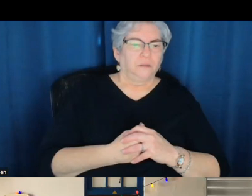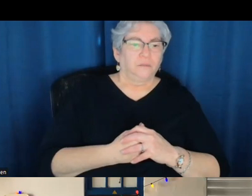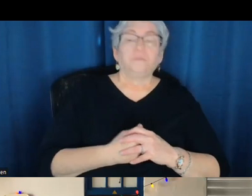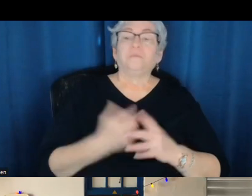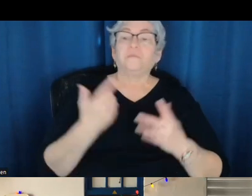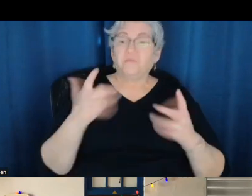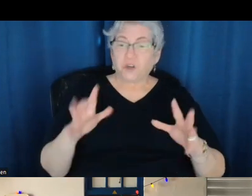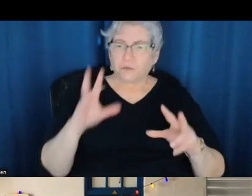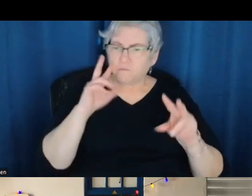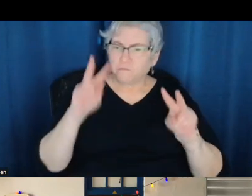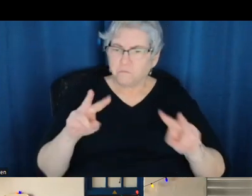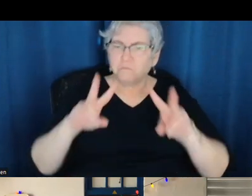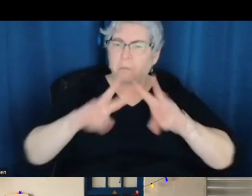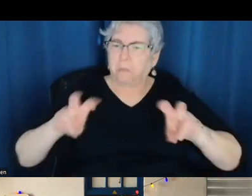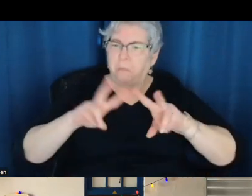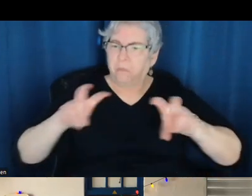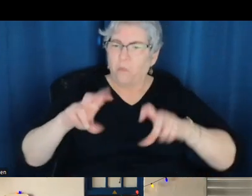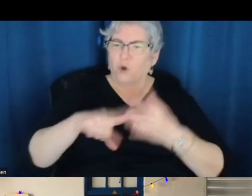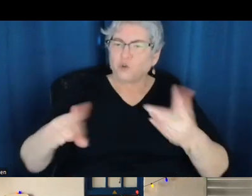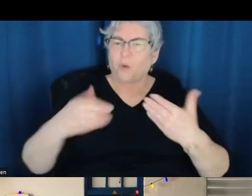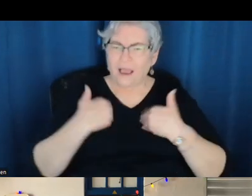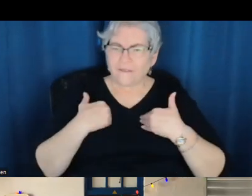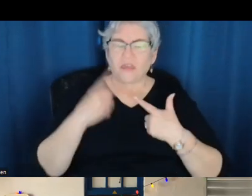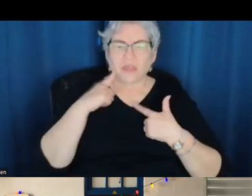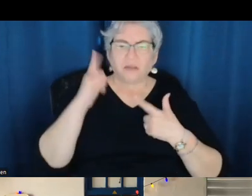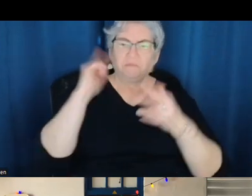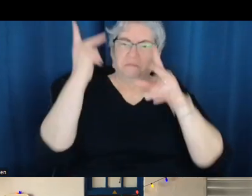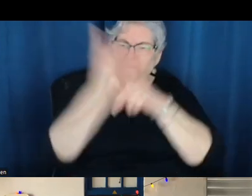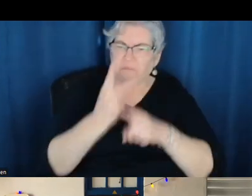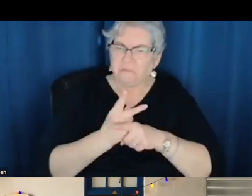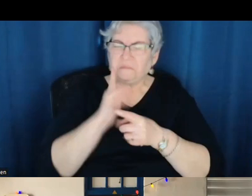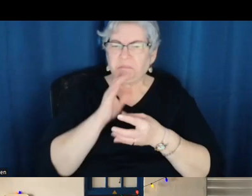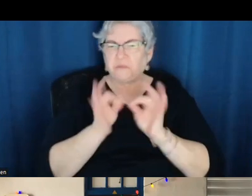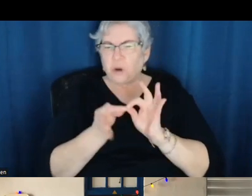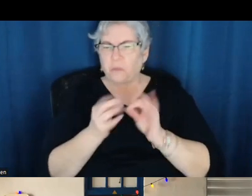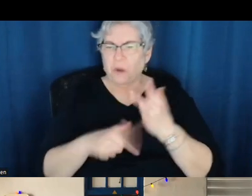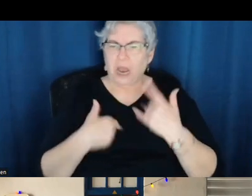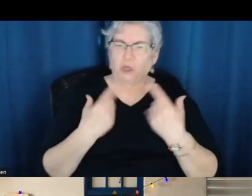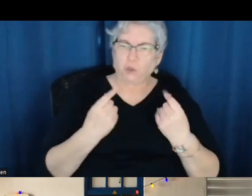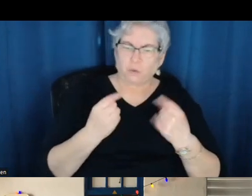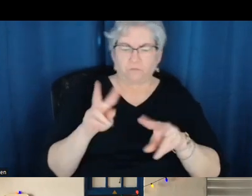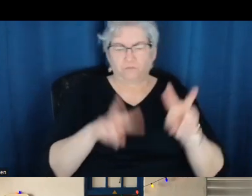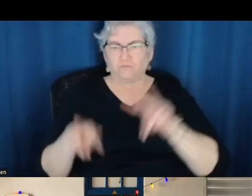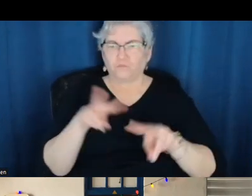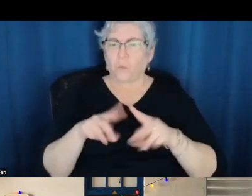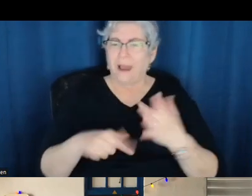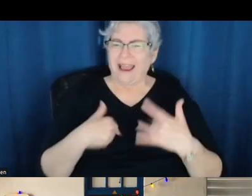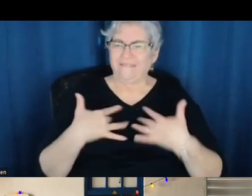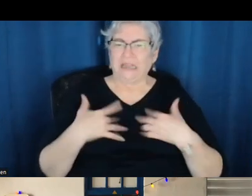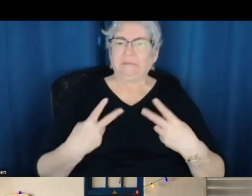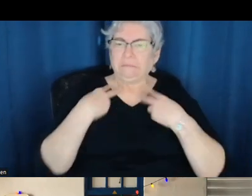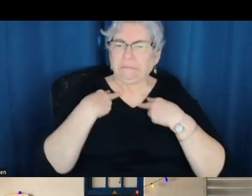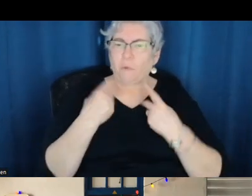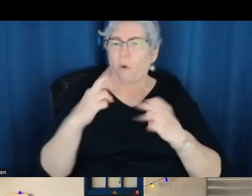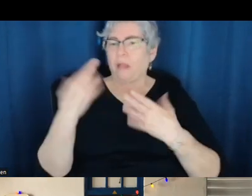Once you've taken a closer look at these items, you will then interpret and analyze them to better understand any limitations and